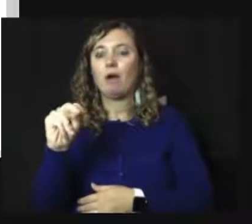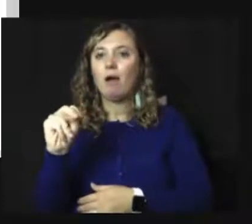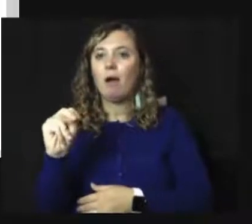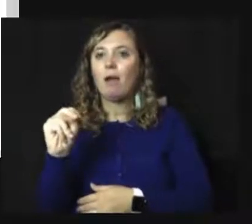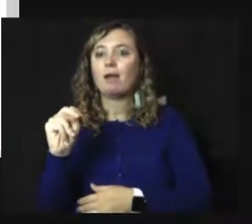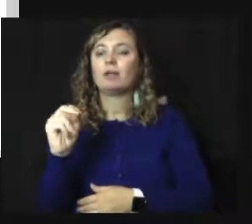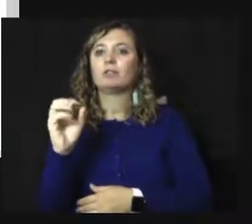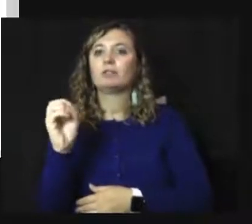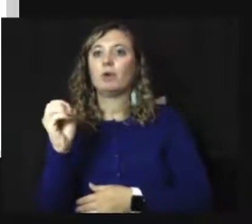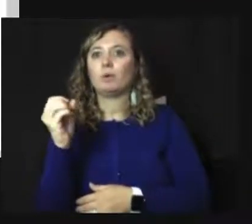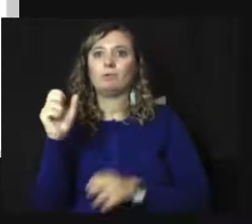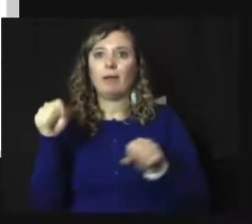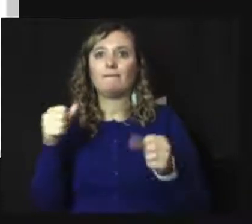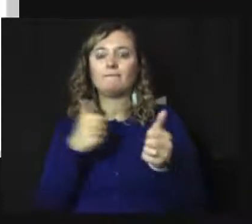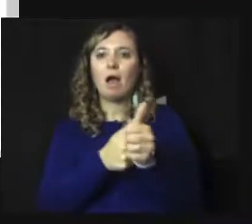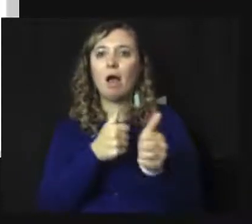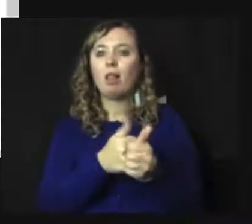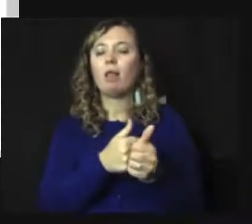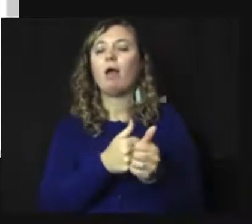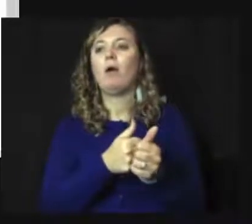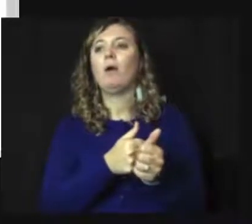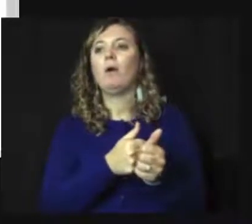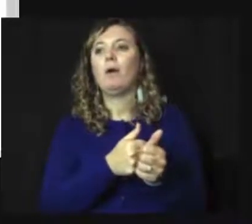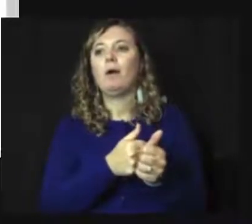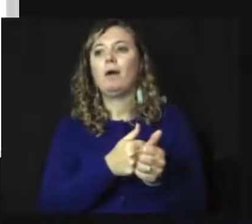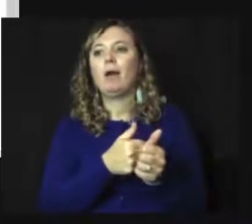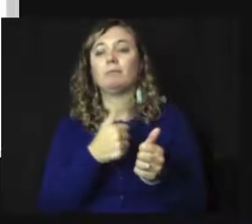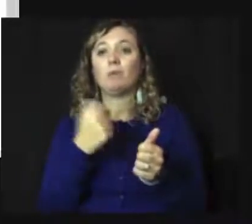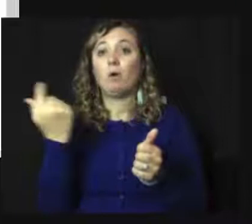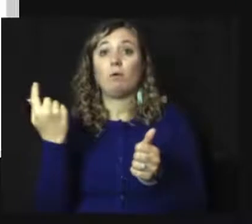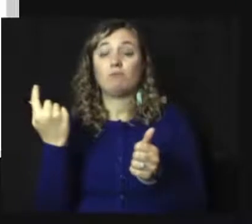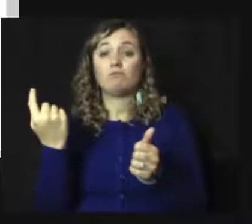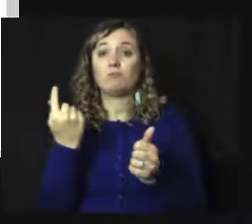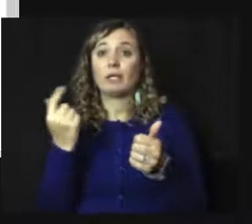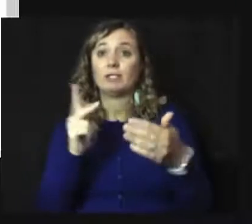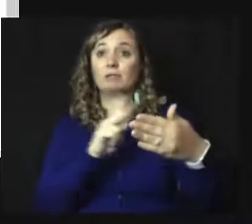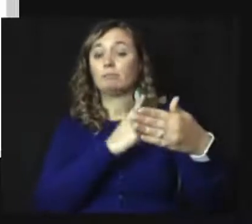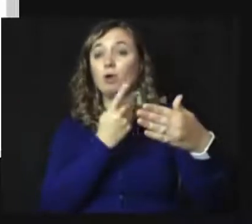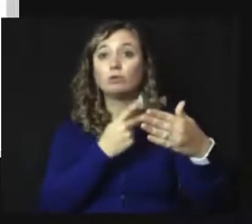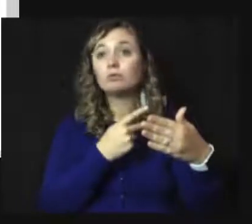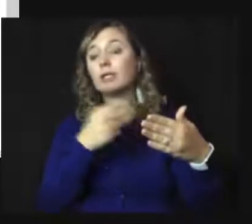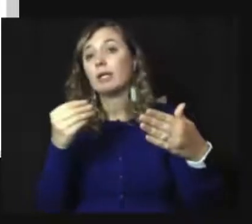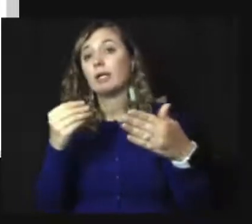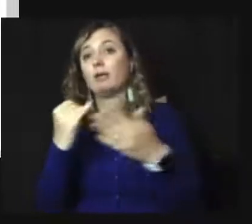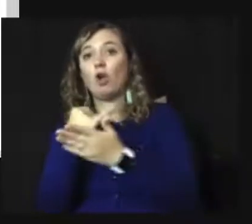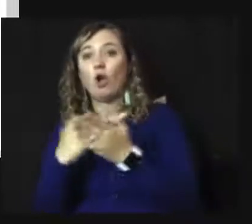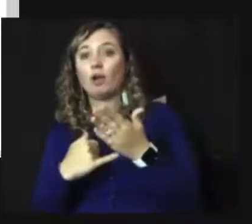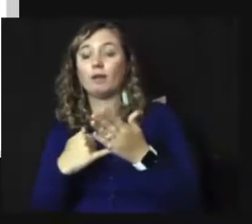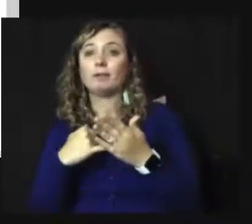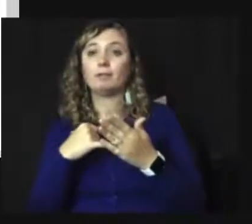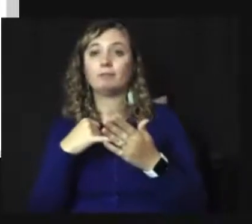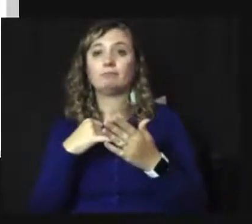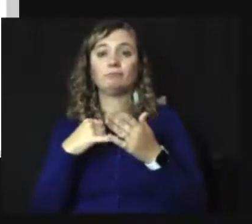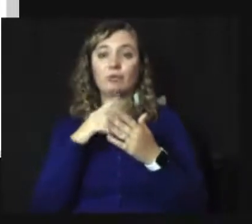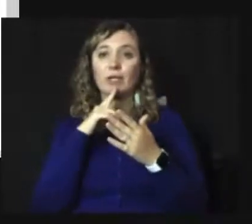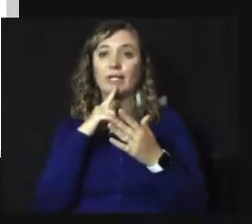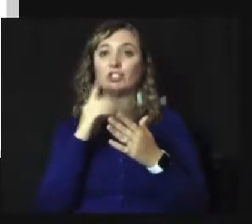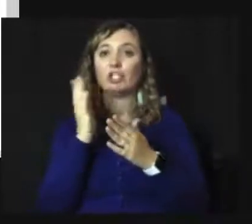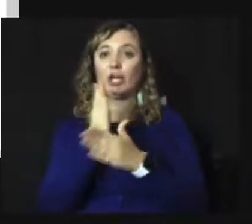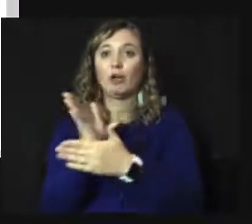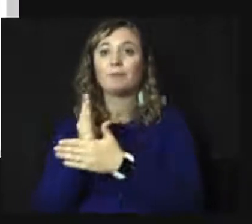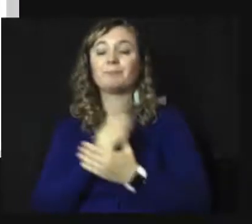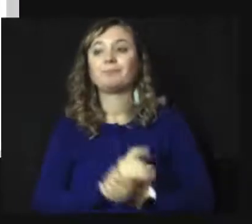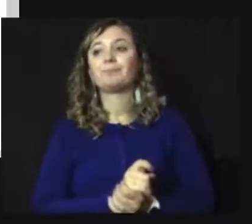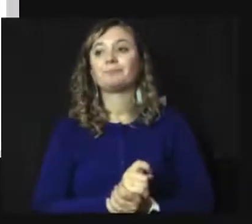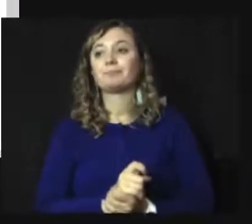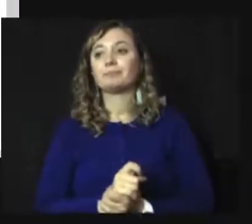and writing and, poems and everything as well. And while I wait for the questions to come in, I will give a little